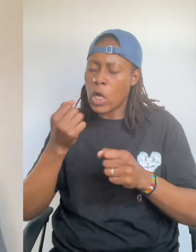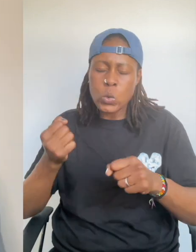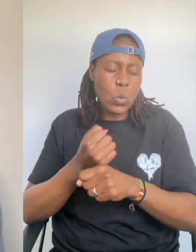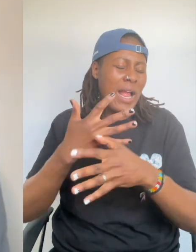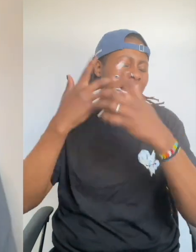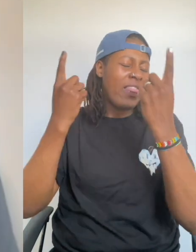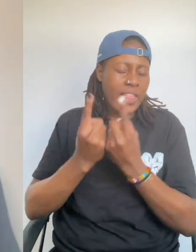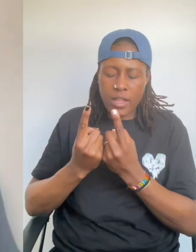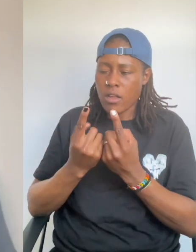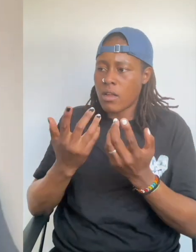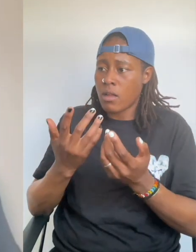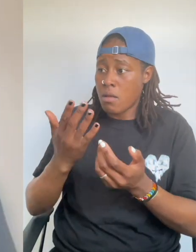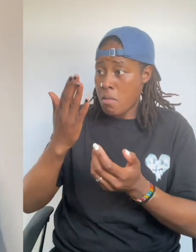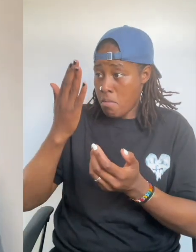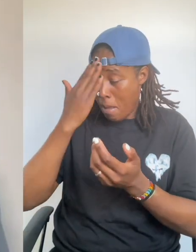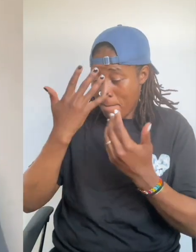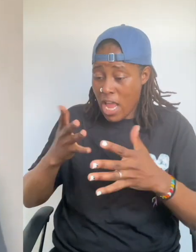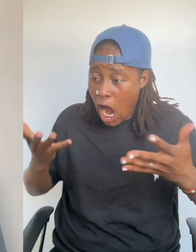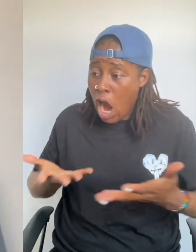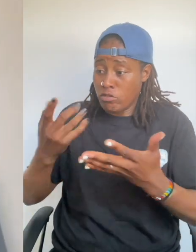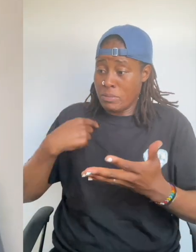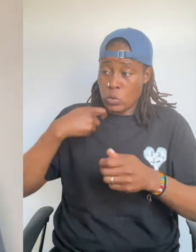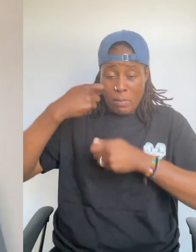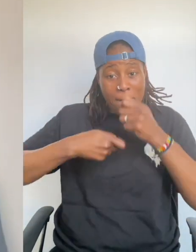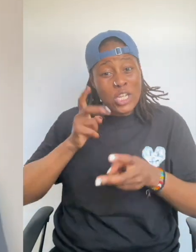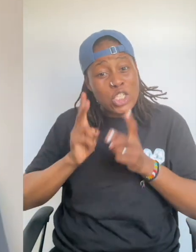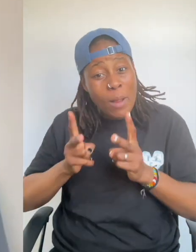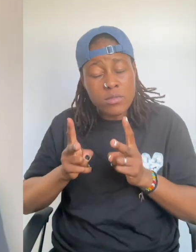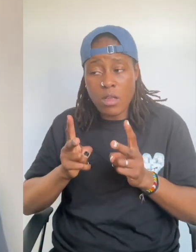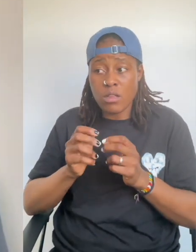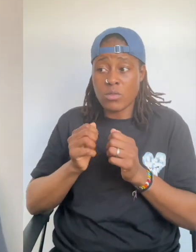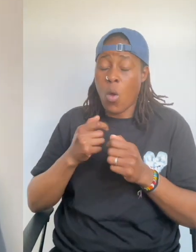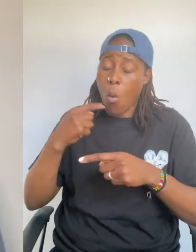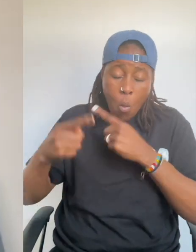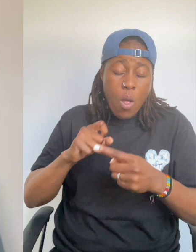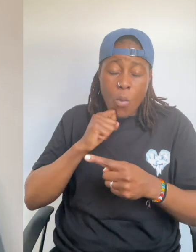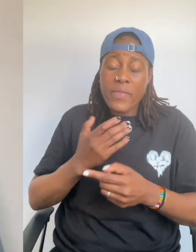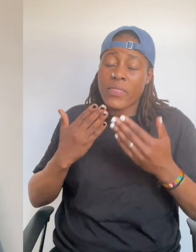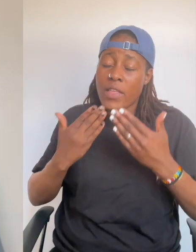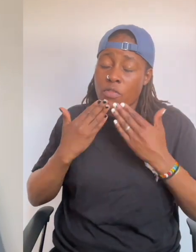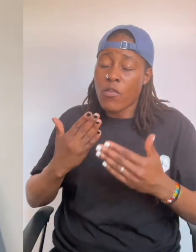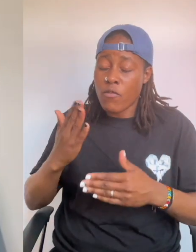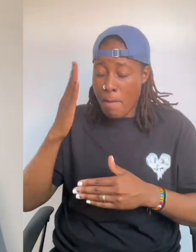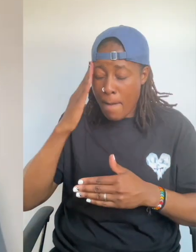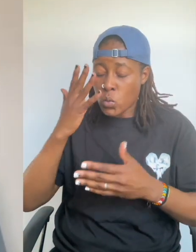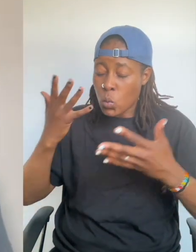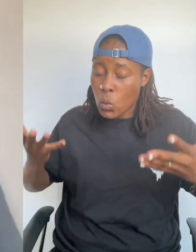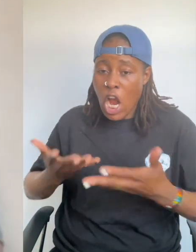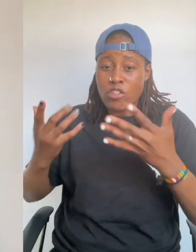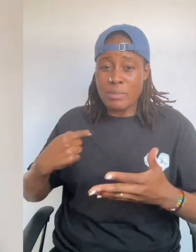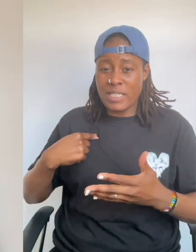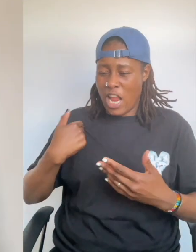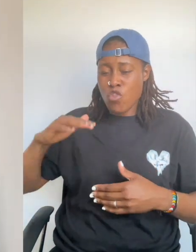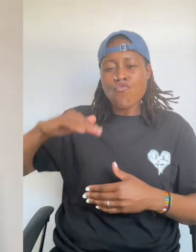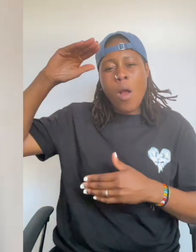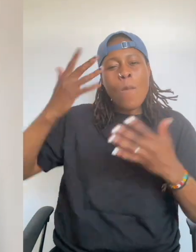me to become an interpreter. And, I'll always be thankful to her for that because, sometimes, I grew